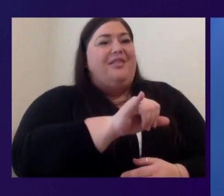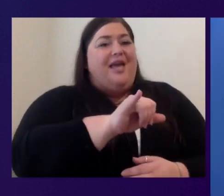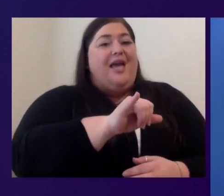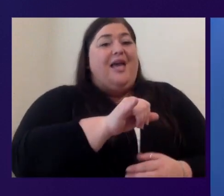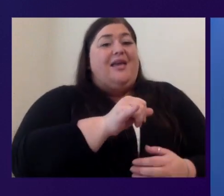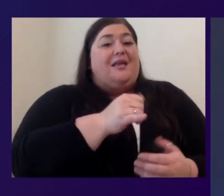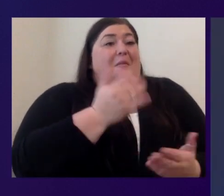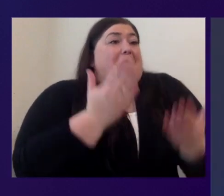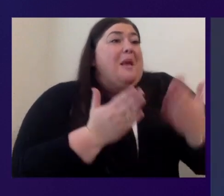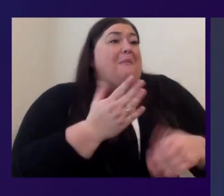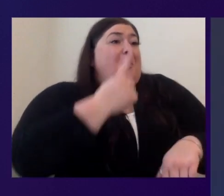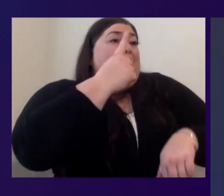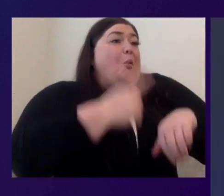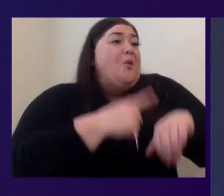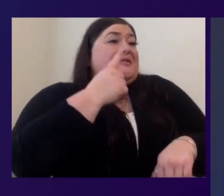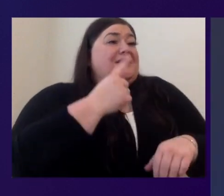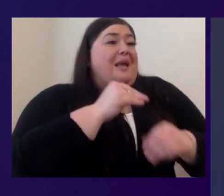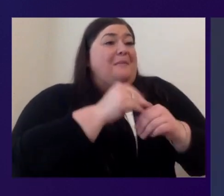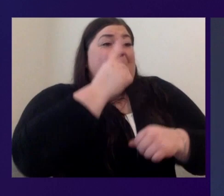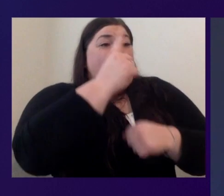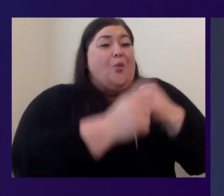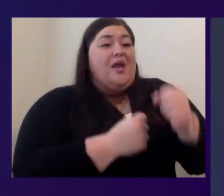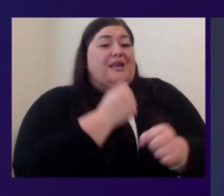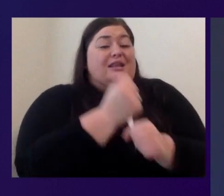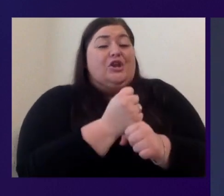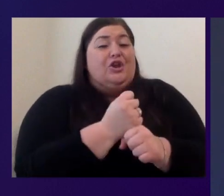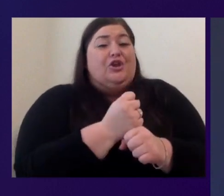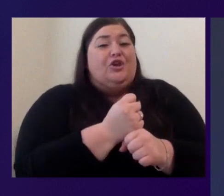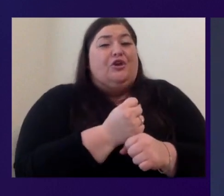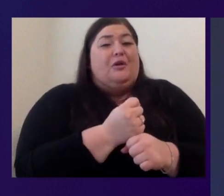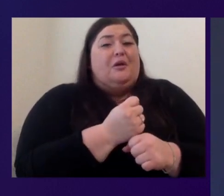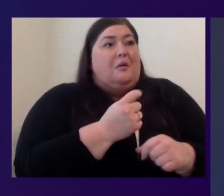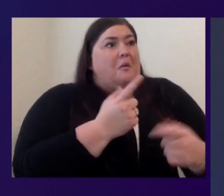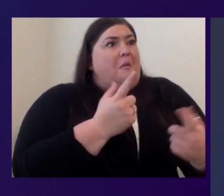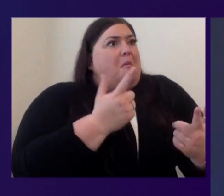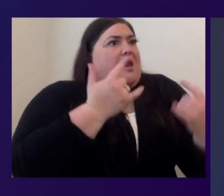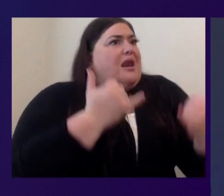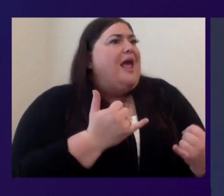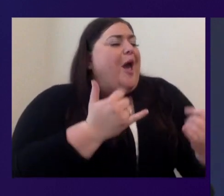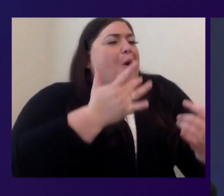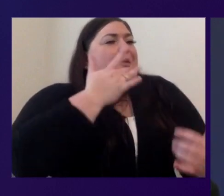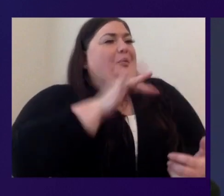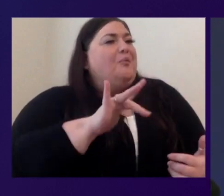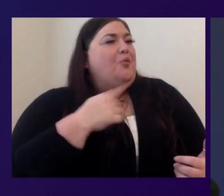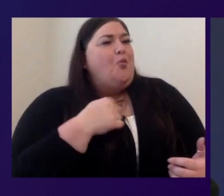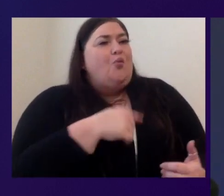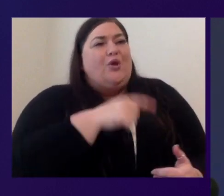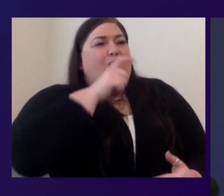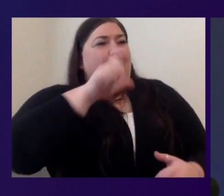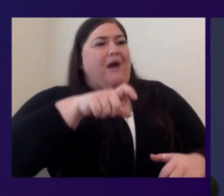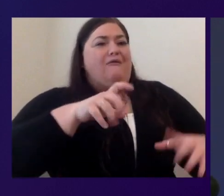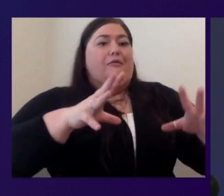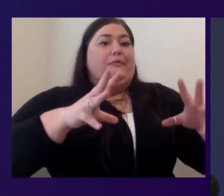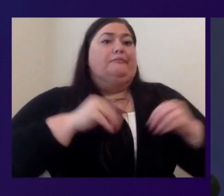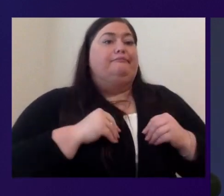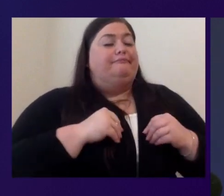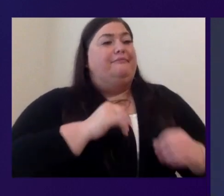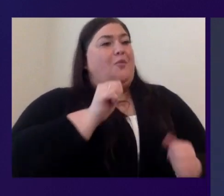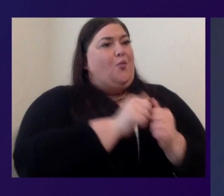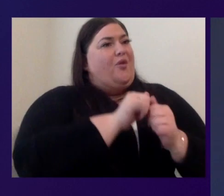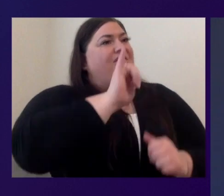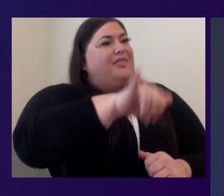okay. It's nice to open our minds and start thinking it doesn't have to be that way. Yep. We can scale and